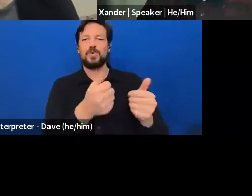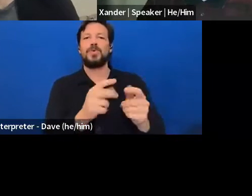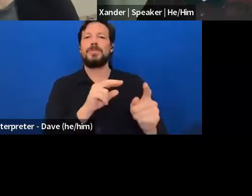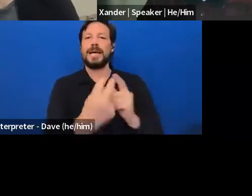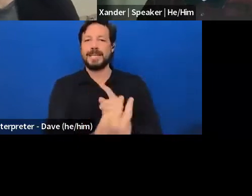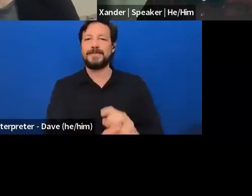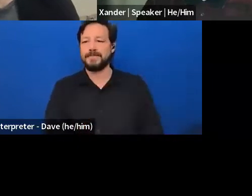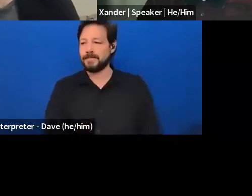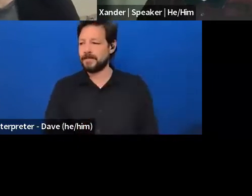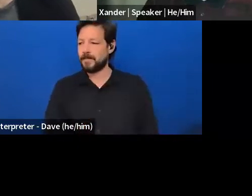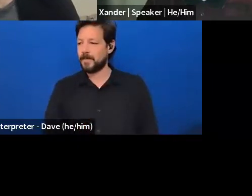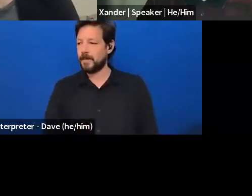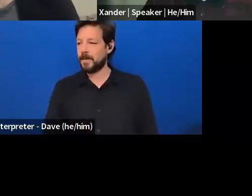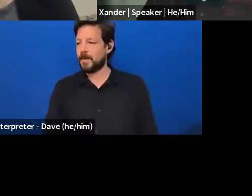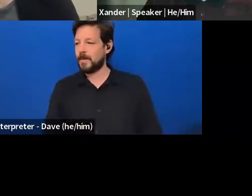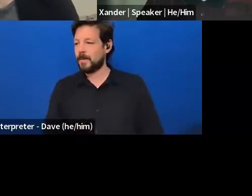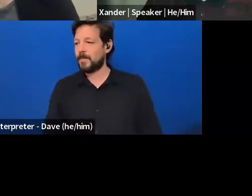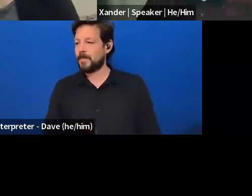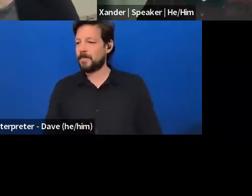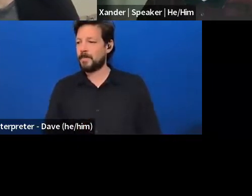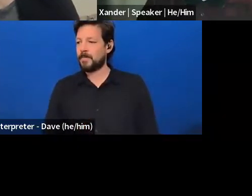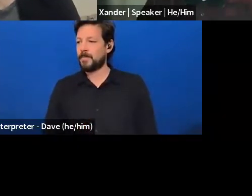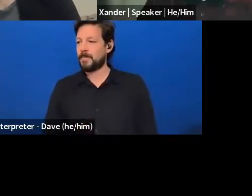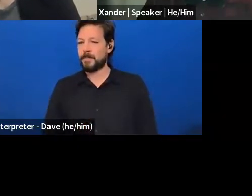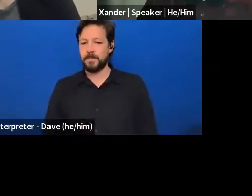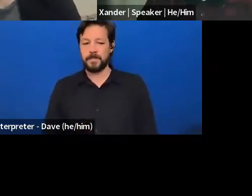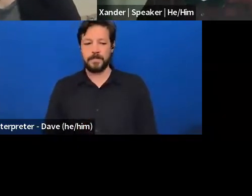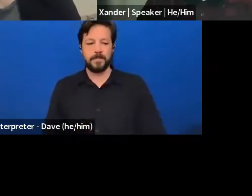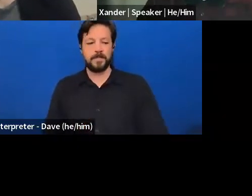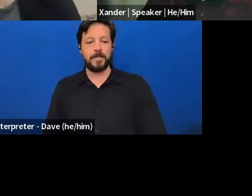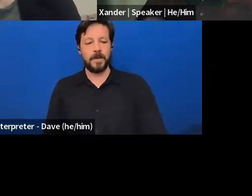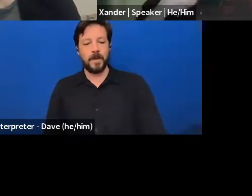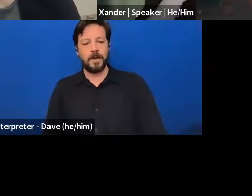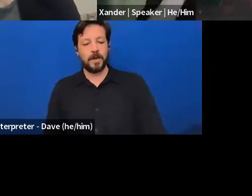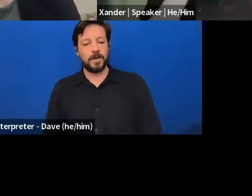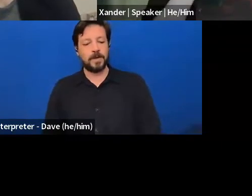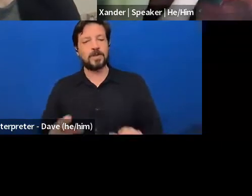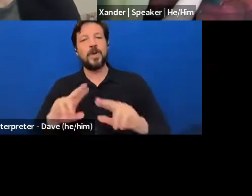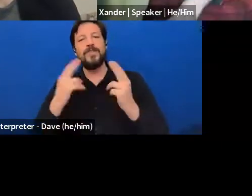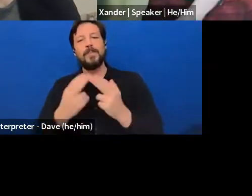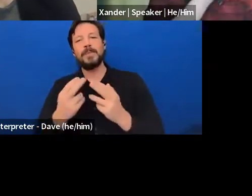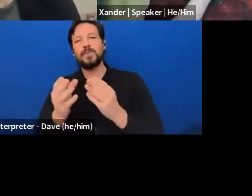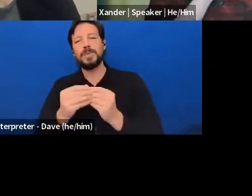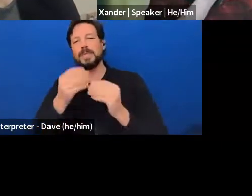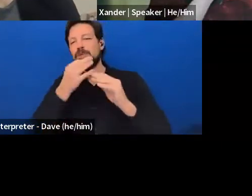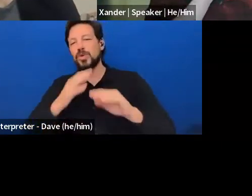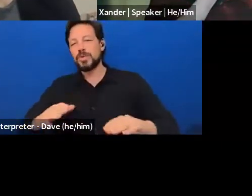So one of the things that families of older children speak about, and obviously our young people during